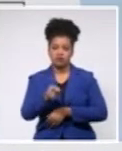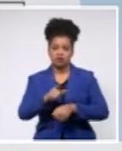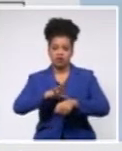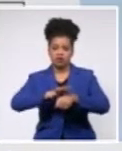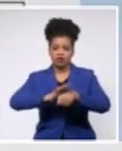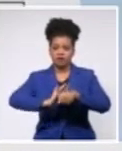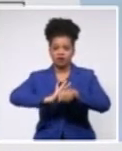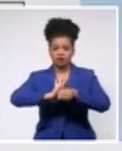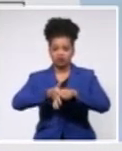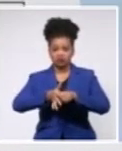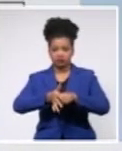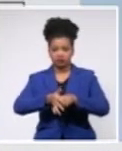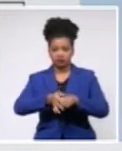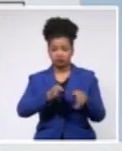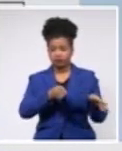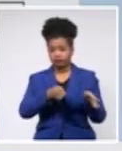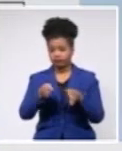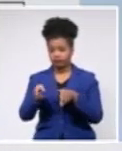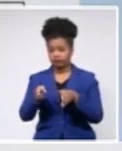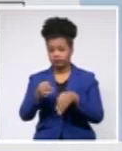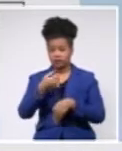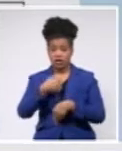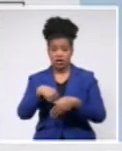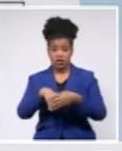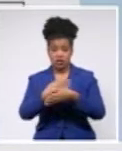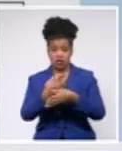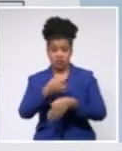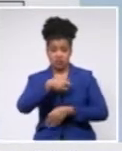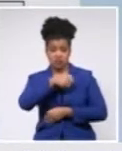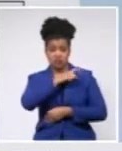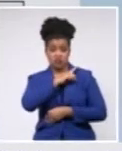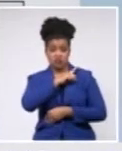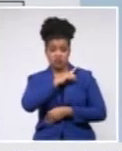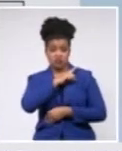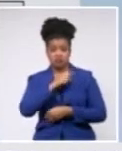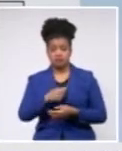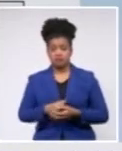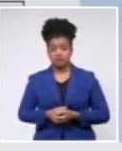same 185 countries. Yesterday,